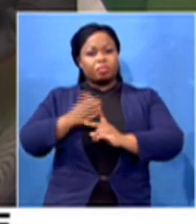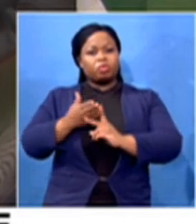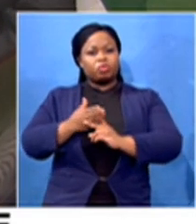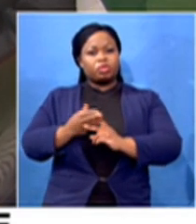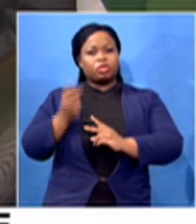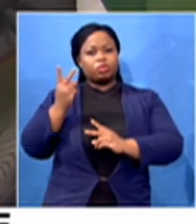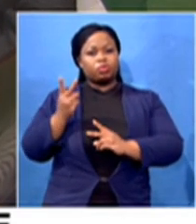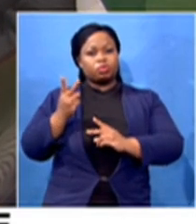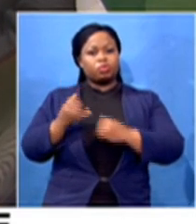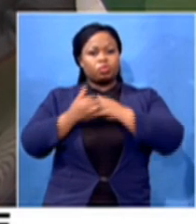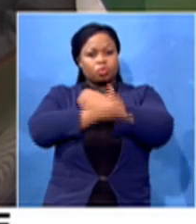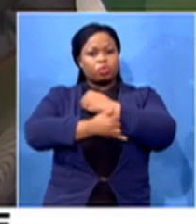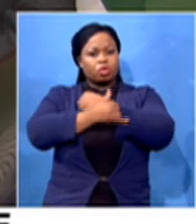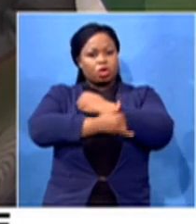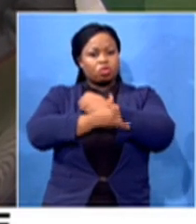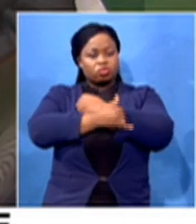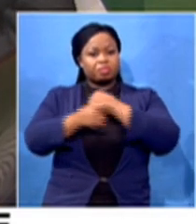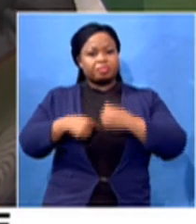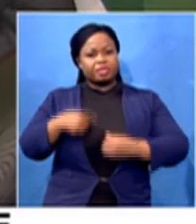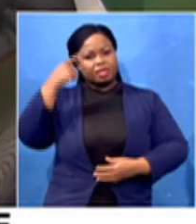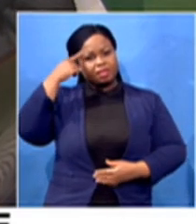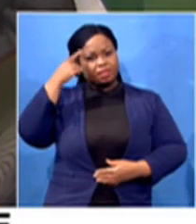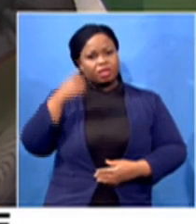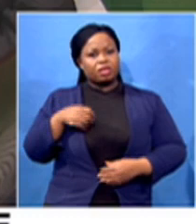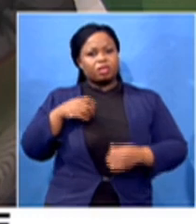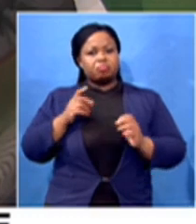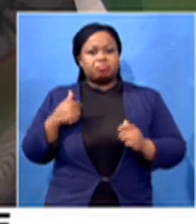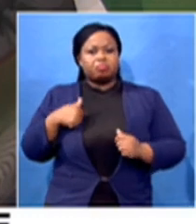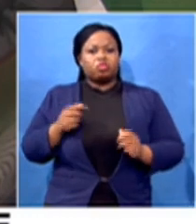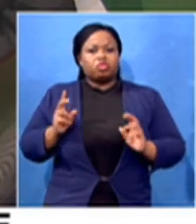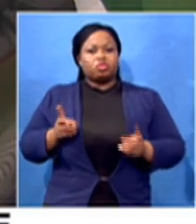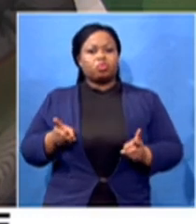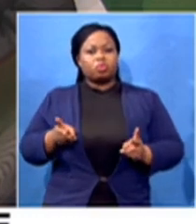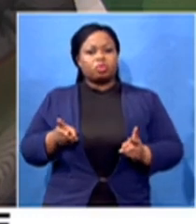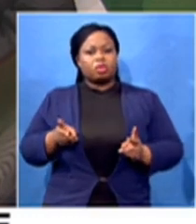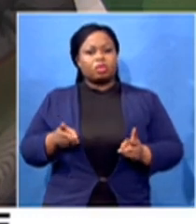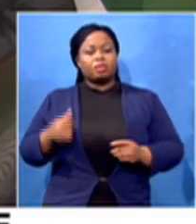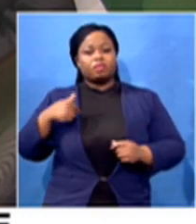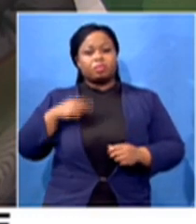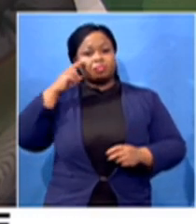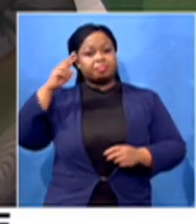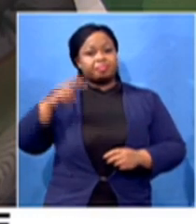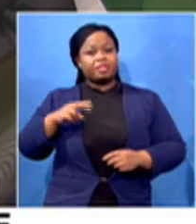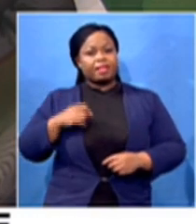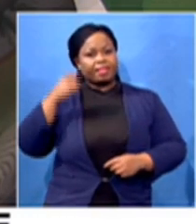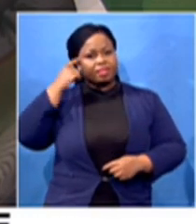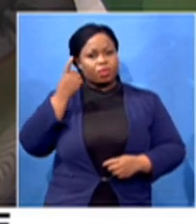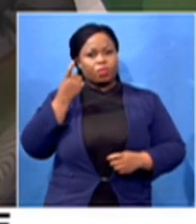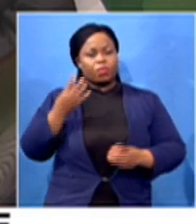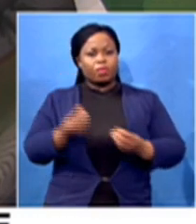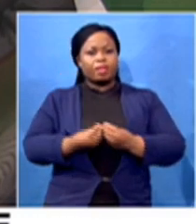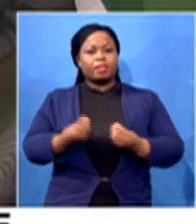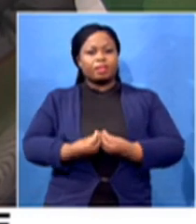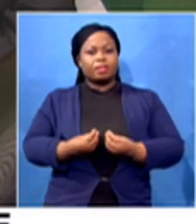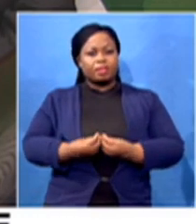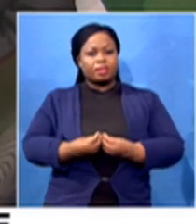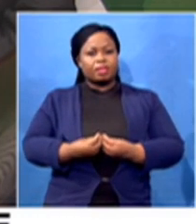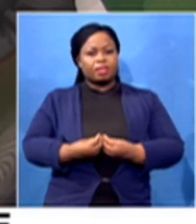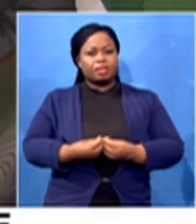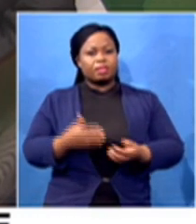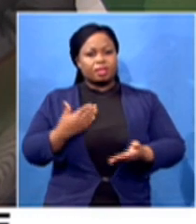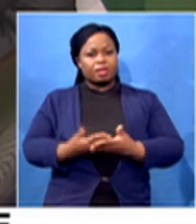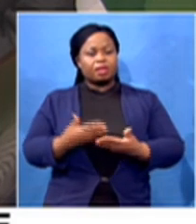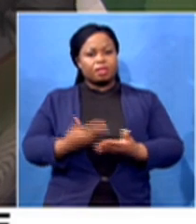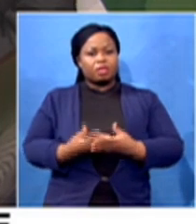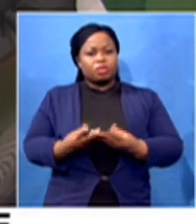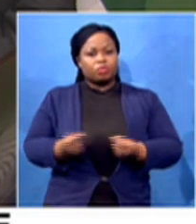And I think as just an ordinary individual, from my perspective, the thing that will make, or at least that will solve